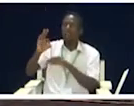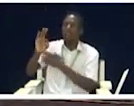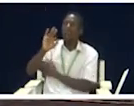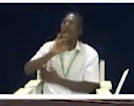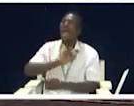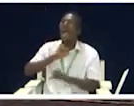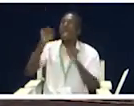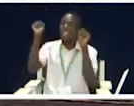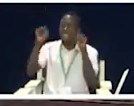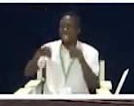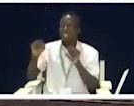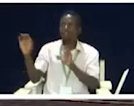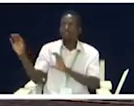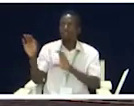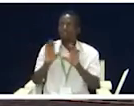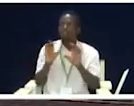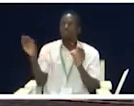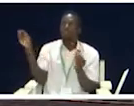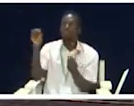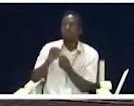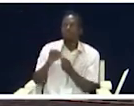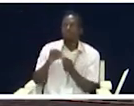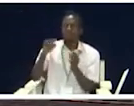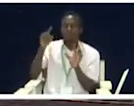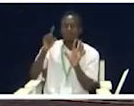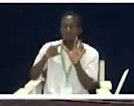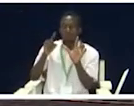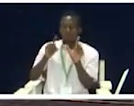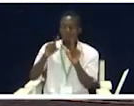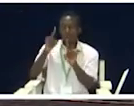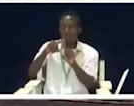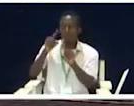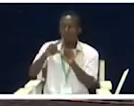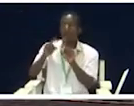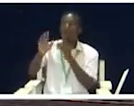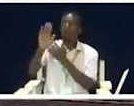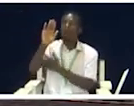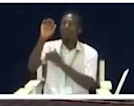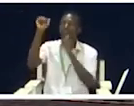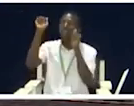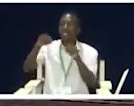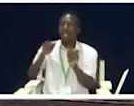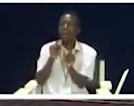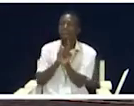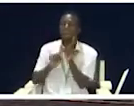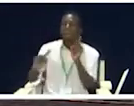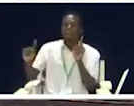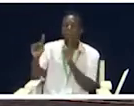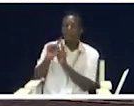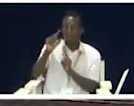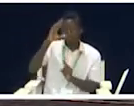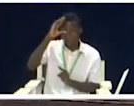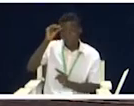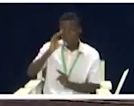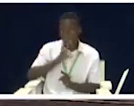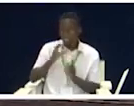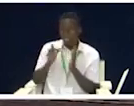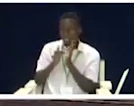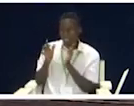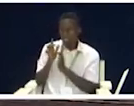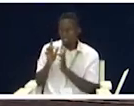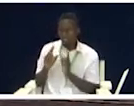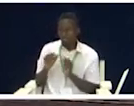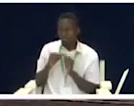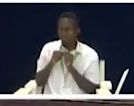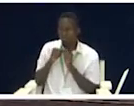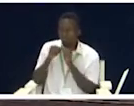more. Remember point number one, we said God can bypass a man. Jesus went further. He did not just bypass a